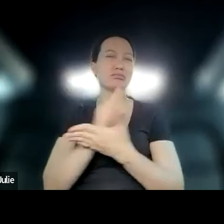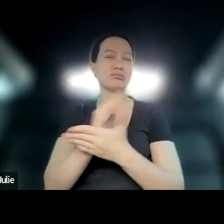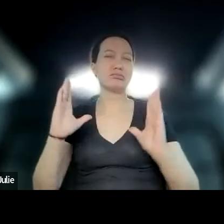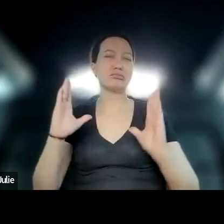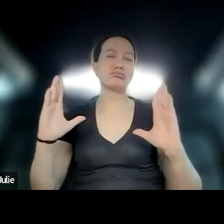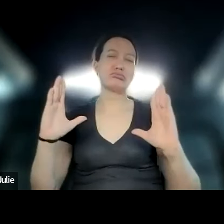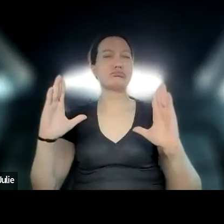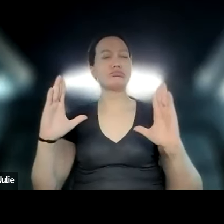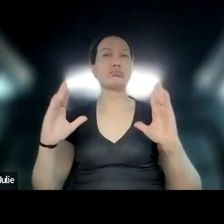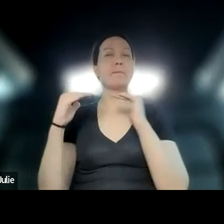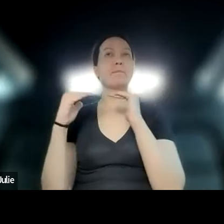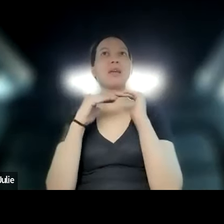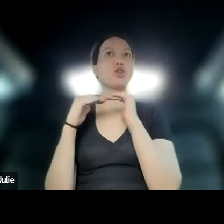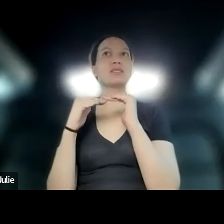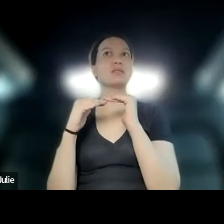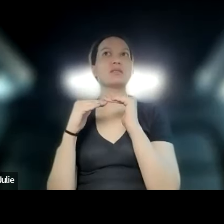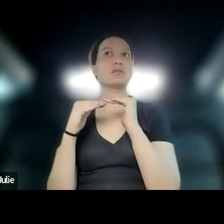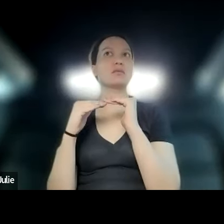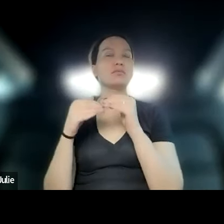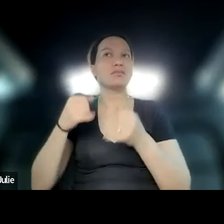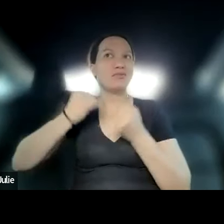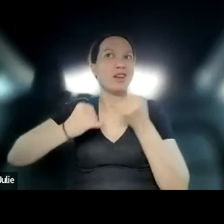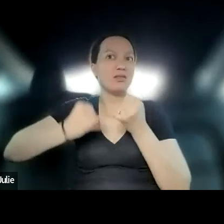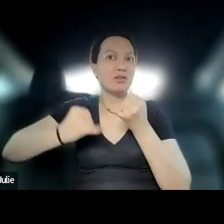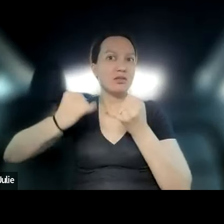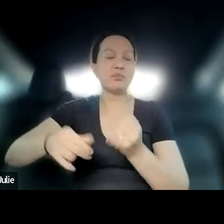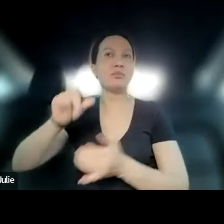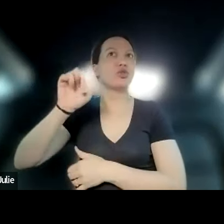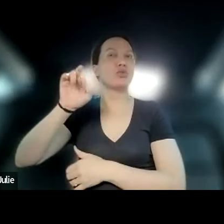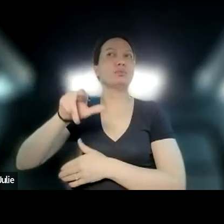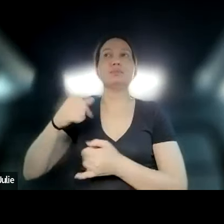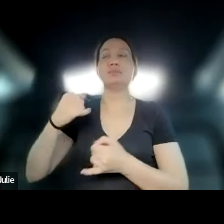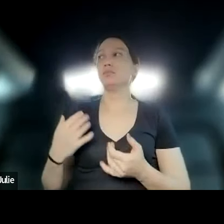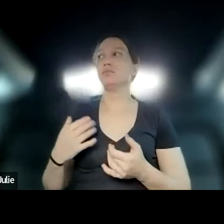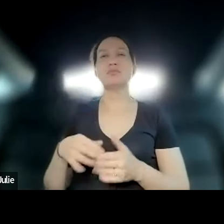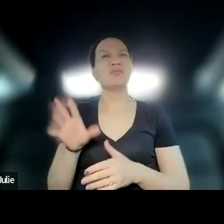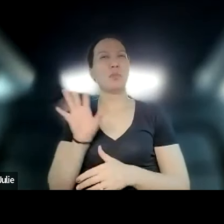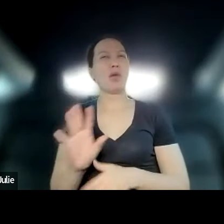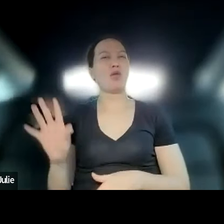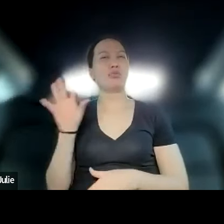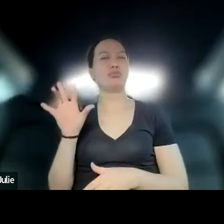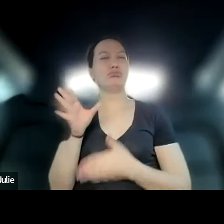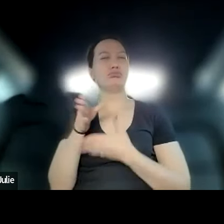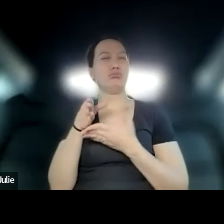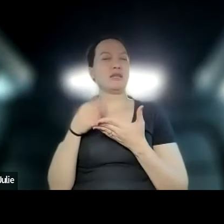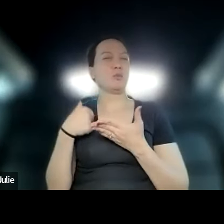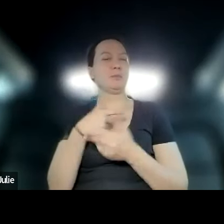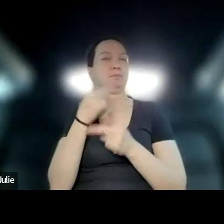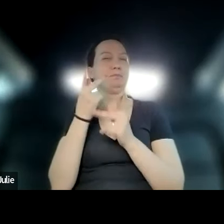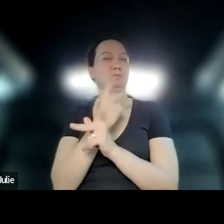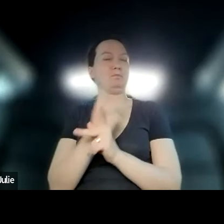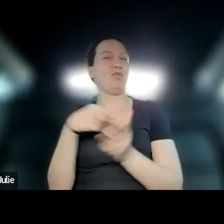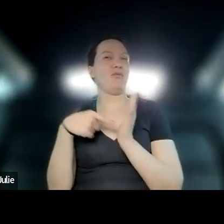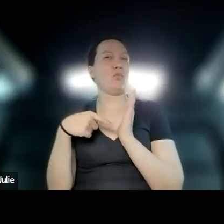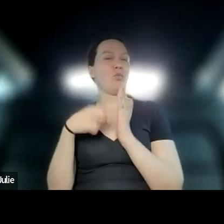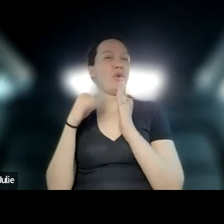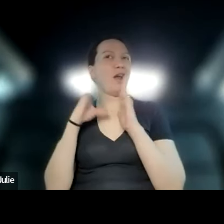like Peter said, that's getting finalized. But that's roughly the piece that we're looking at for the affordable housing